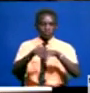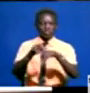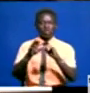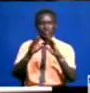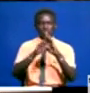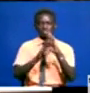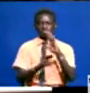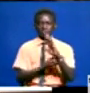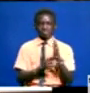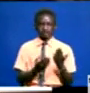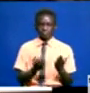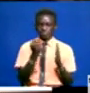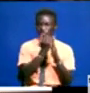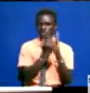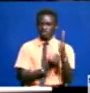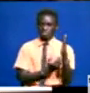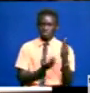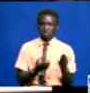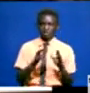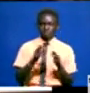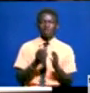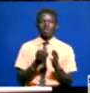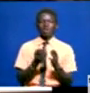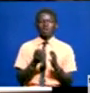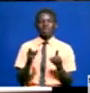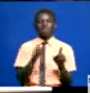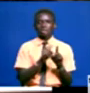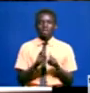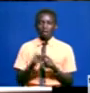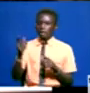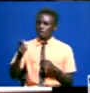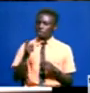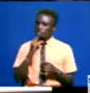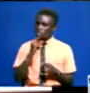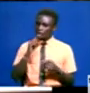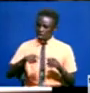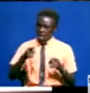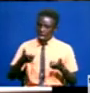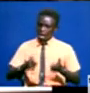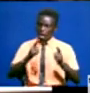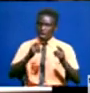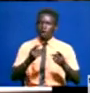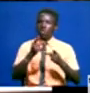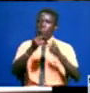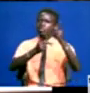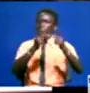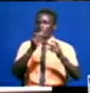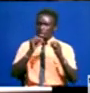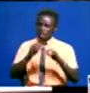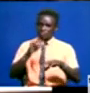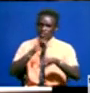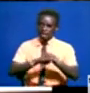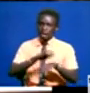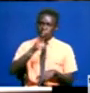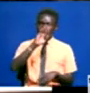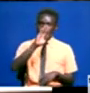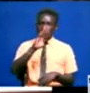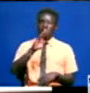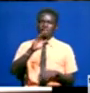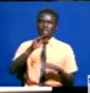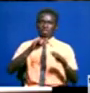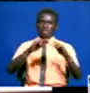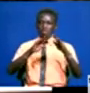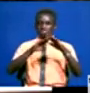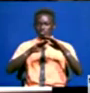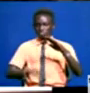for progression. Progression means that if you scored a B, if you scored less than B in English or Kiswahili, then